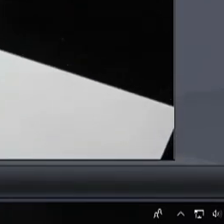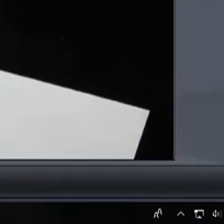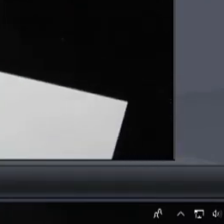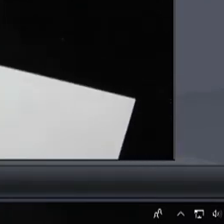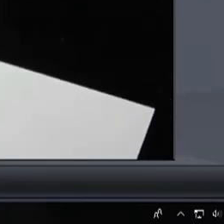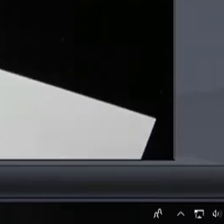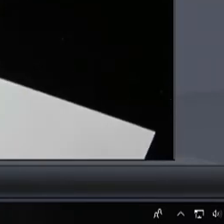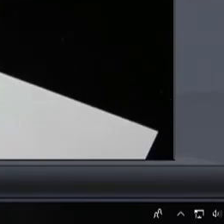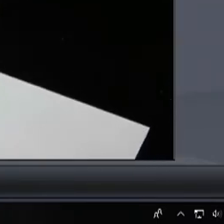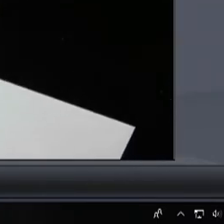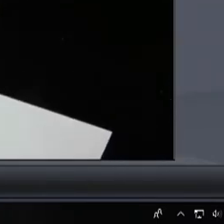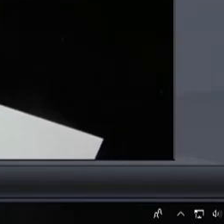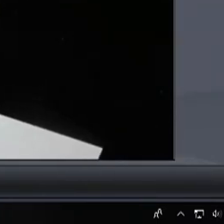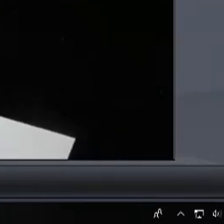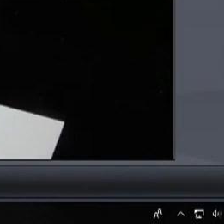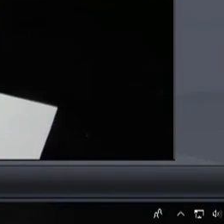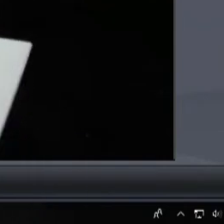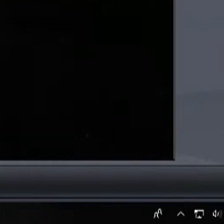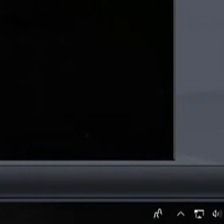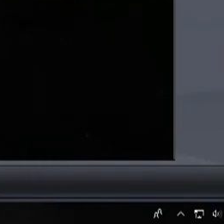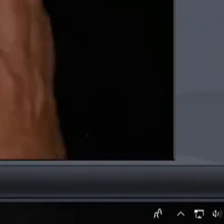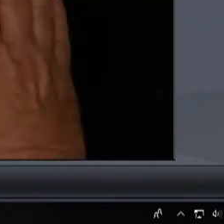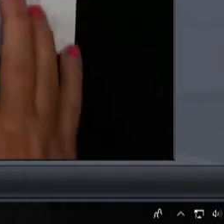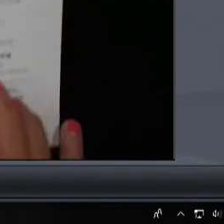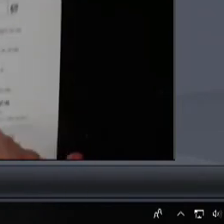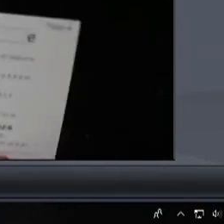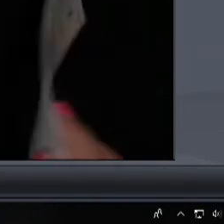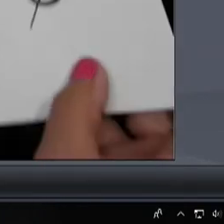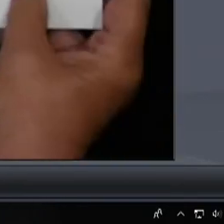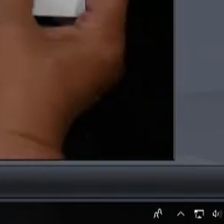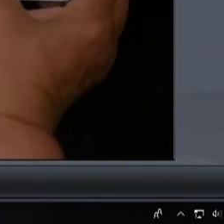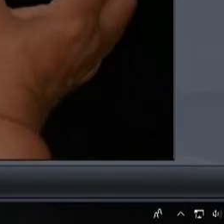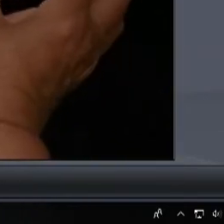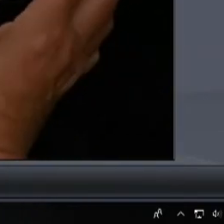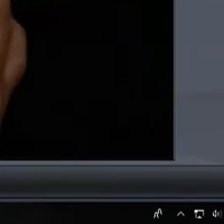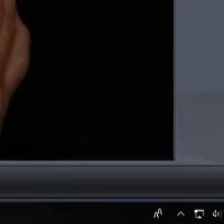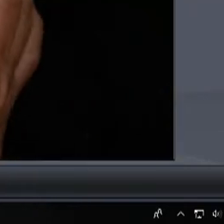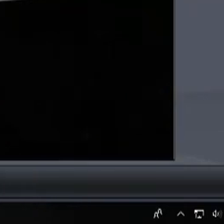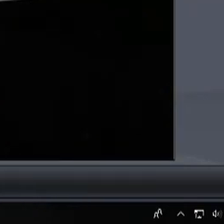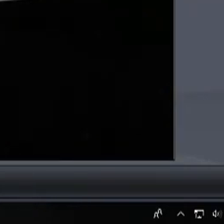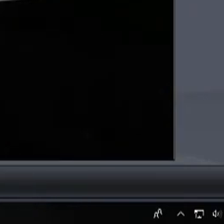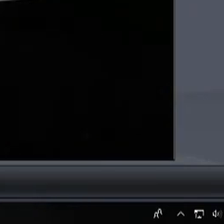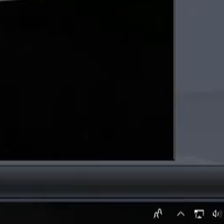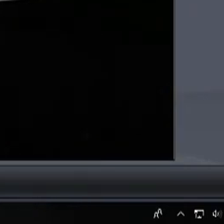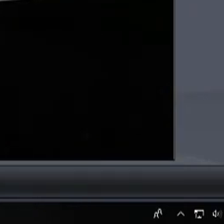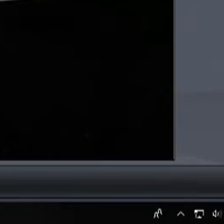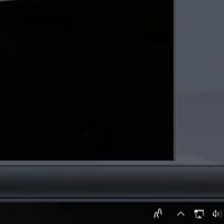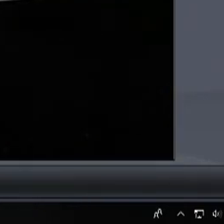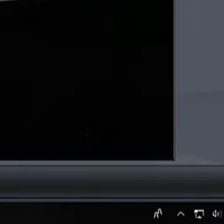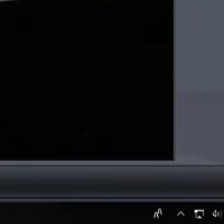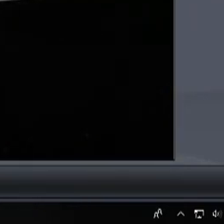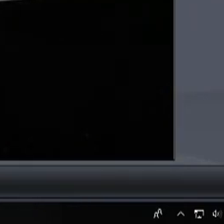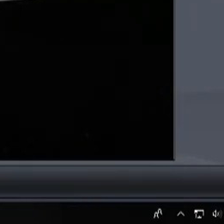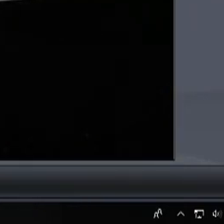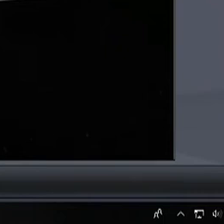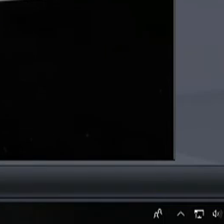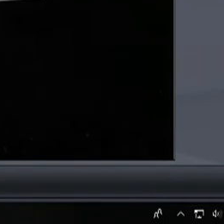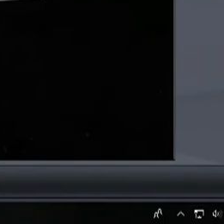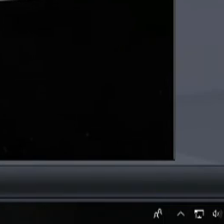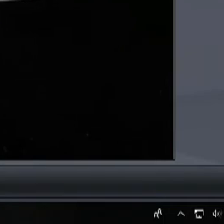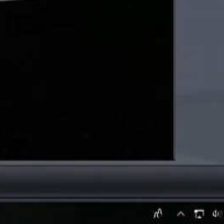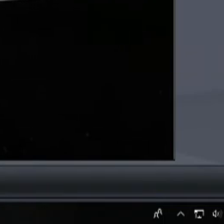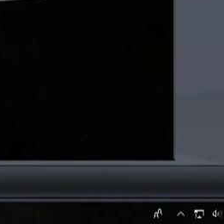we have this, and somebody said, could I do this? And I said, there's two words in which